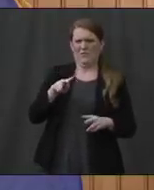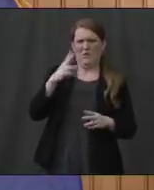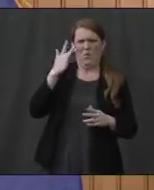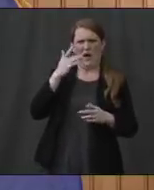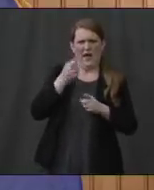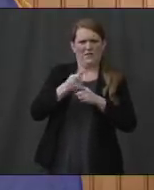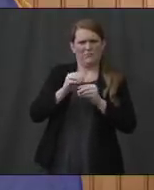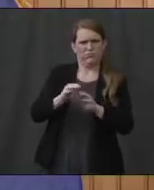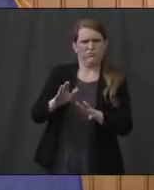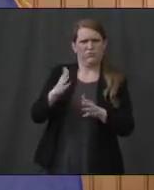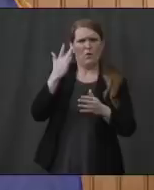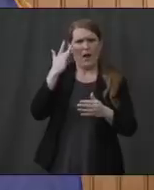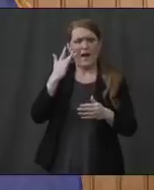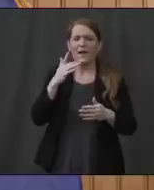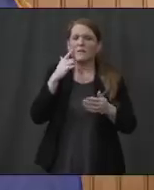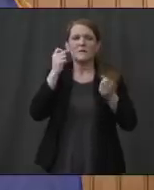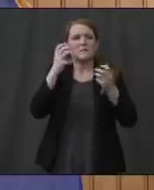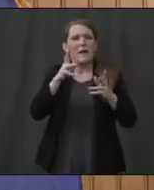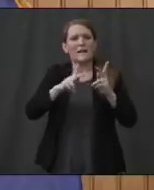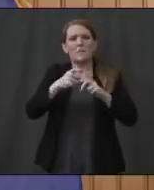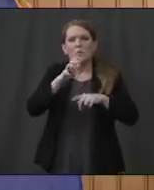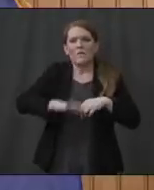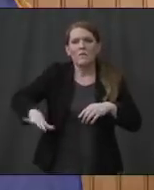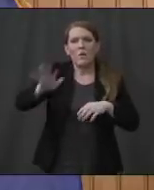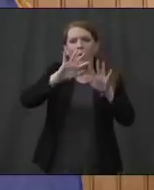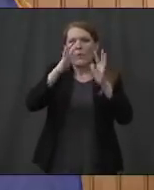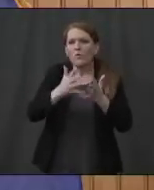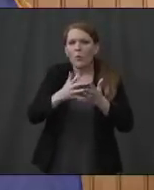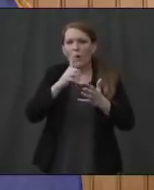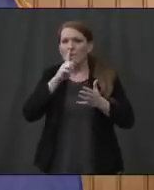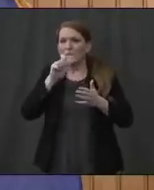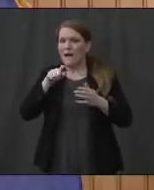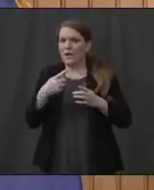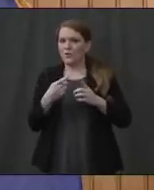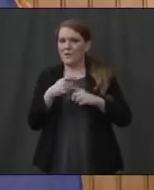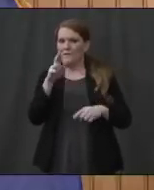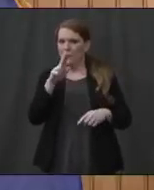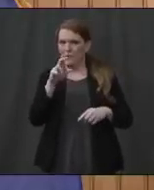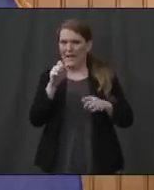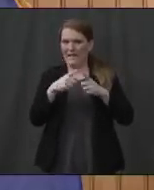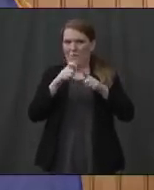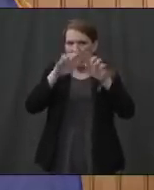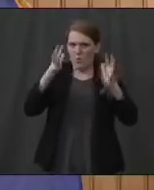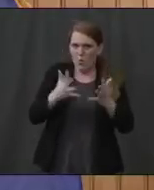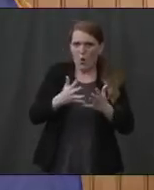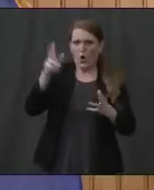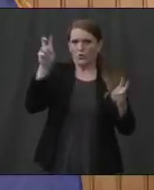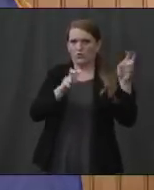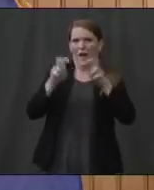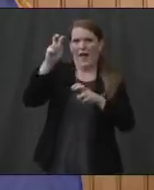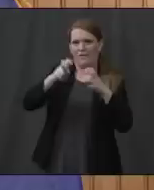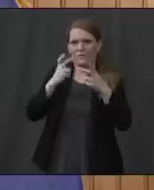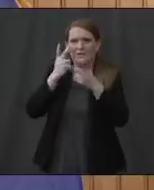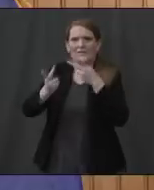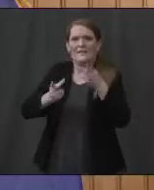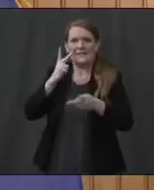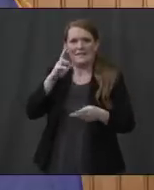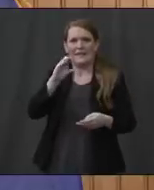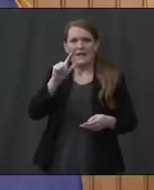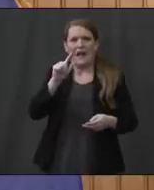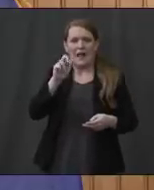just around the country, often coming in and around skiing, maybe accelerated some of the pace there.